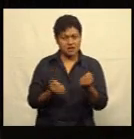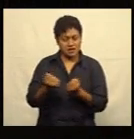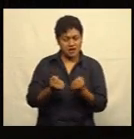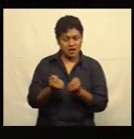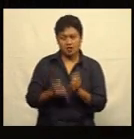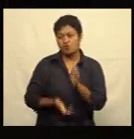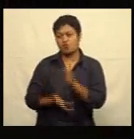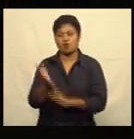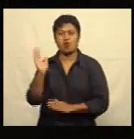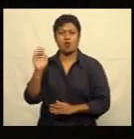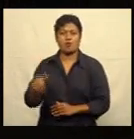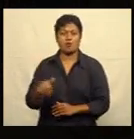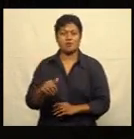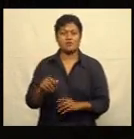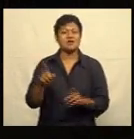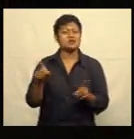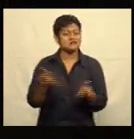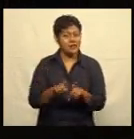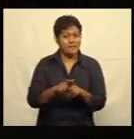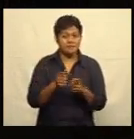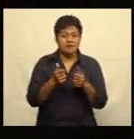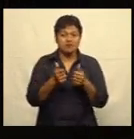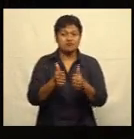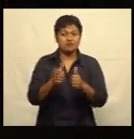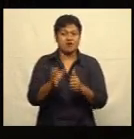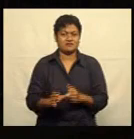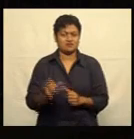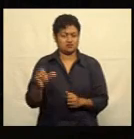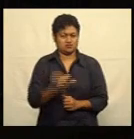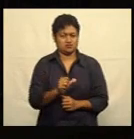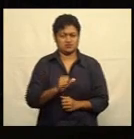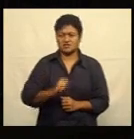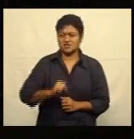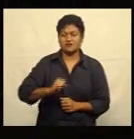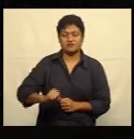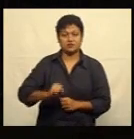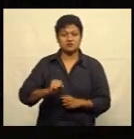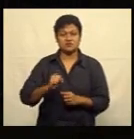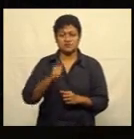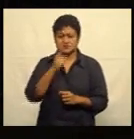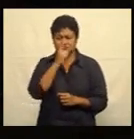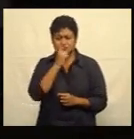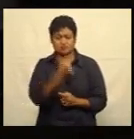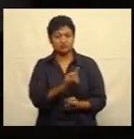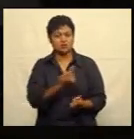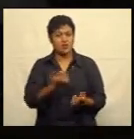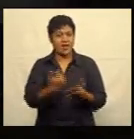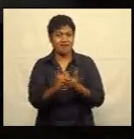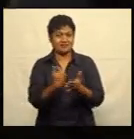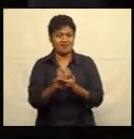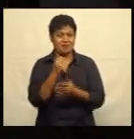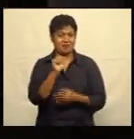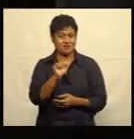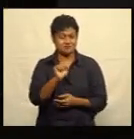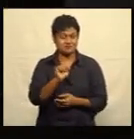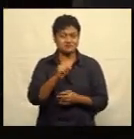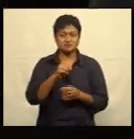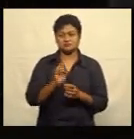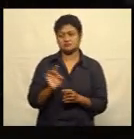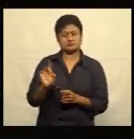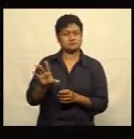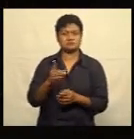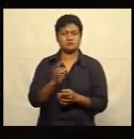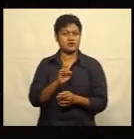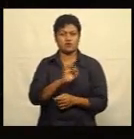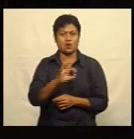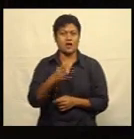refuse passengers if they show up without a mask. If there is repeated abuse of these directives, some public transport